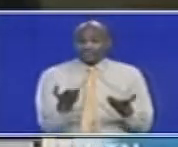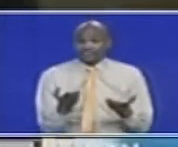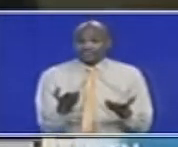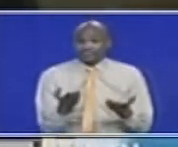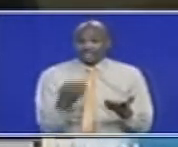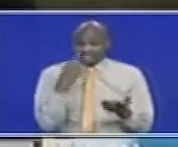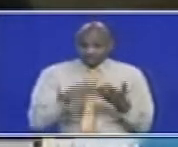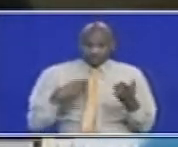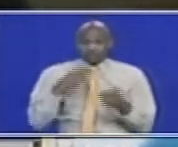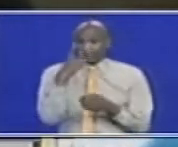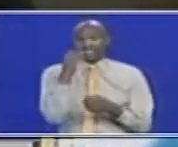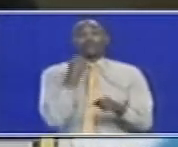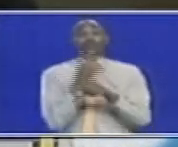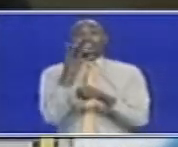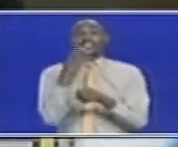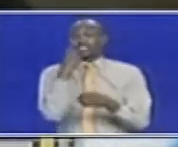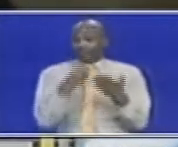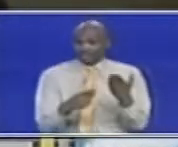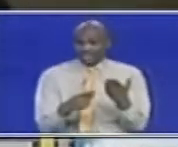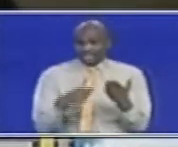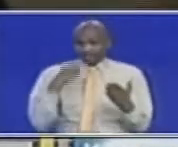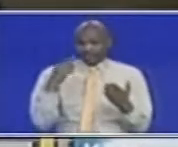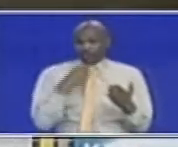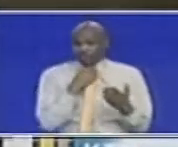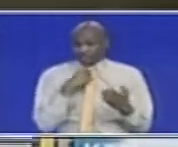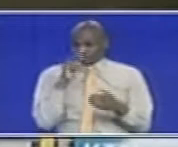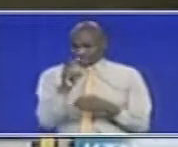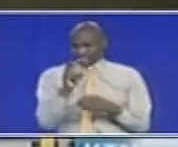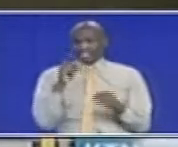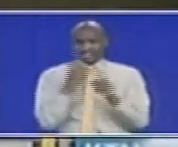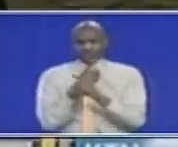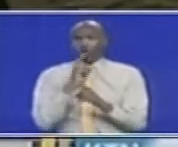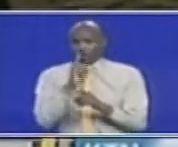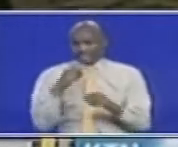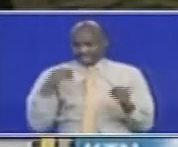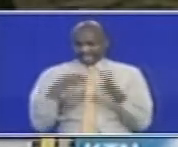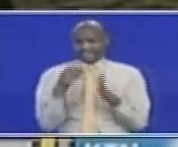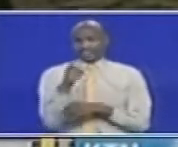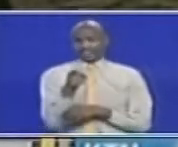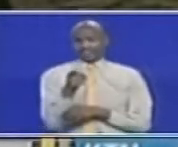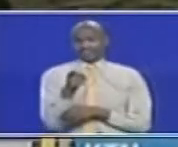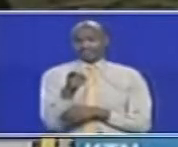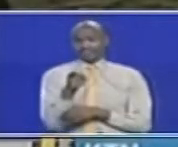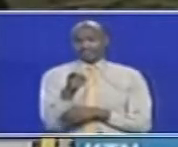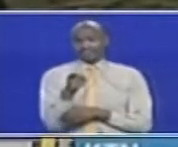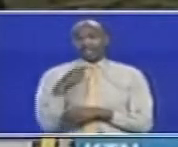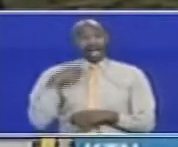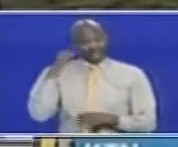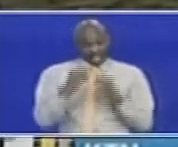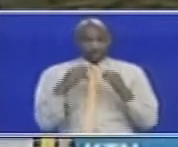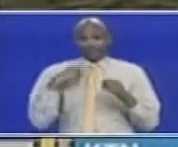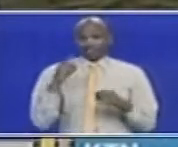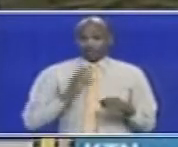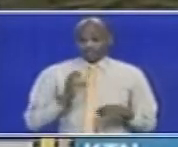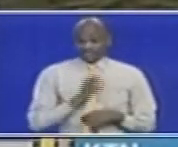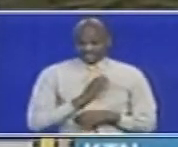of 2014, where he sought certain declaratory orders against the assembly. At the end of this committee, it